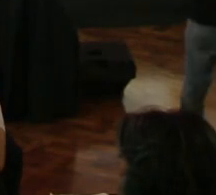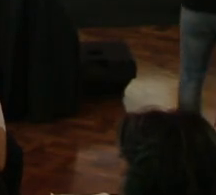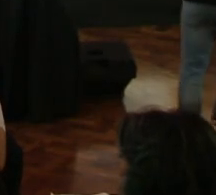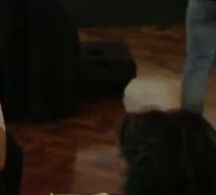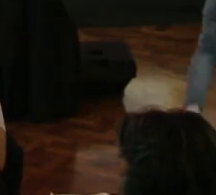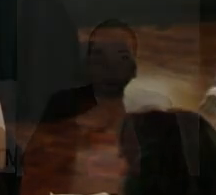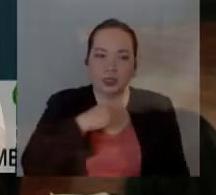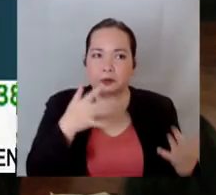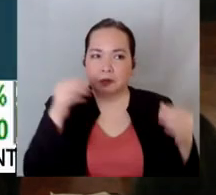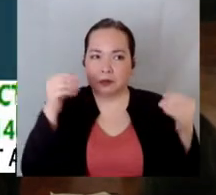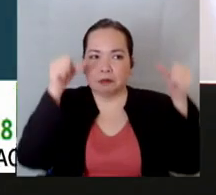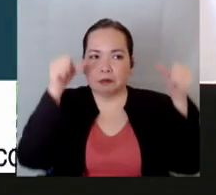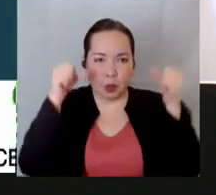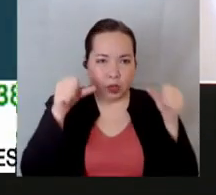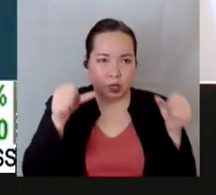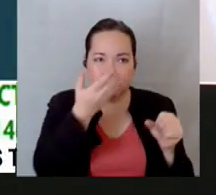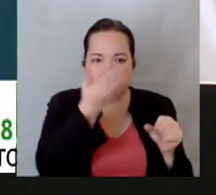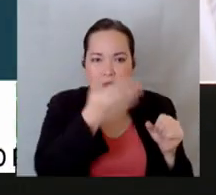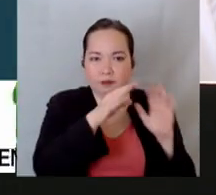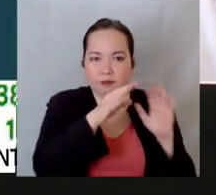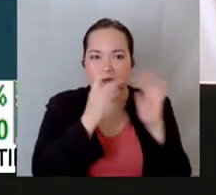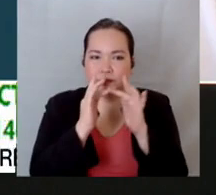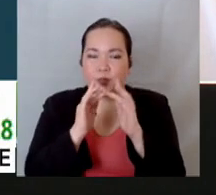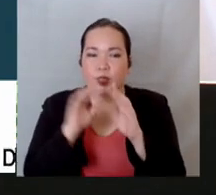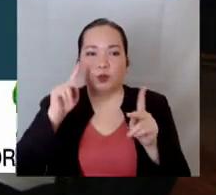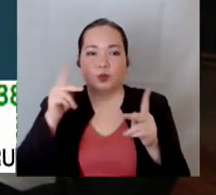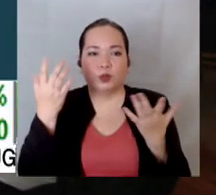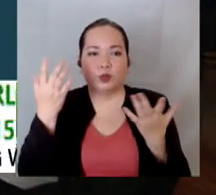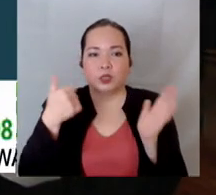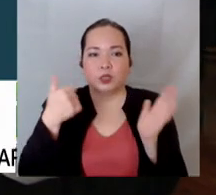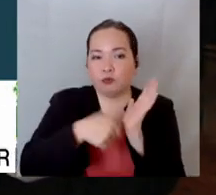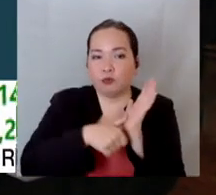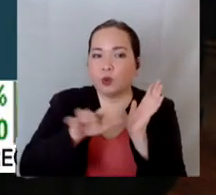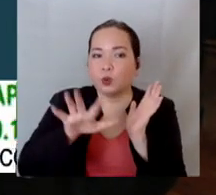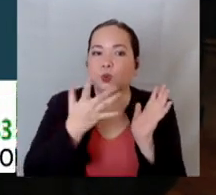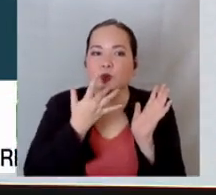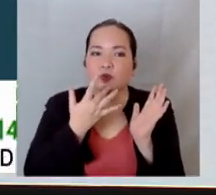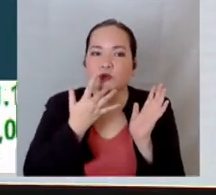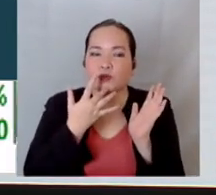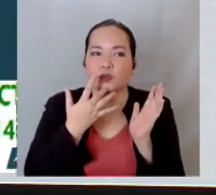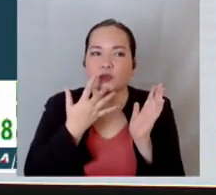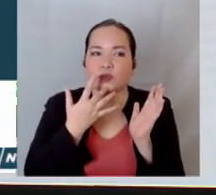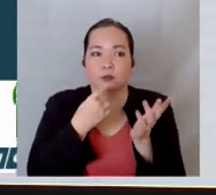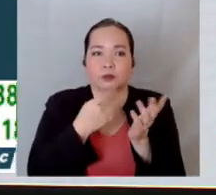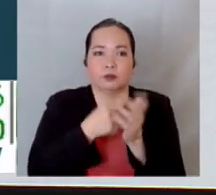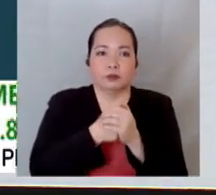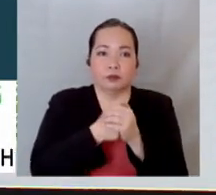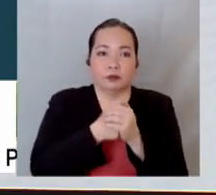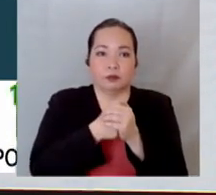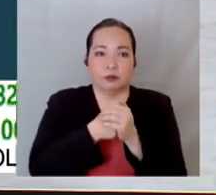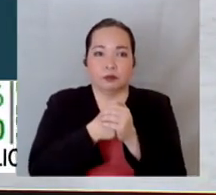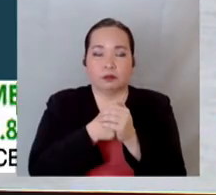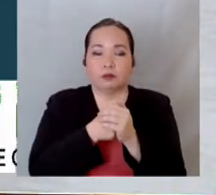will be posted online. The public will be allowed to vote for their preferred candidates. Calleja says the result of the online poll will be